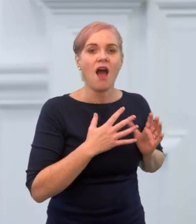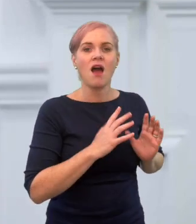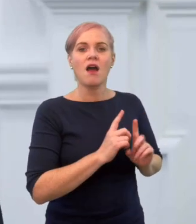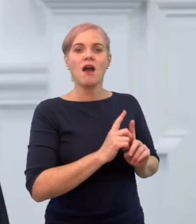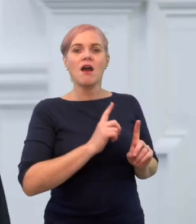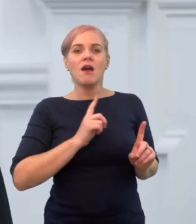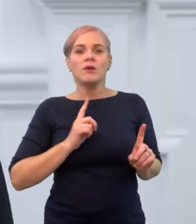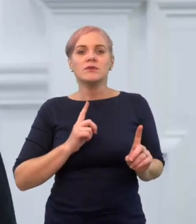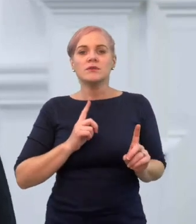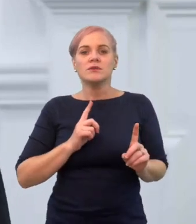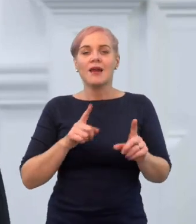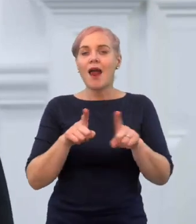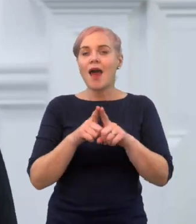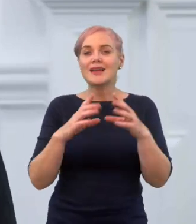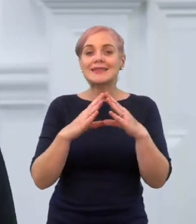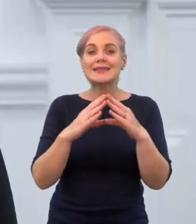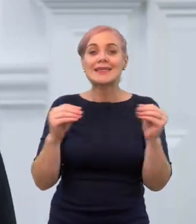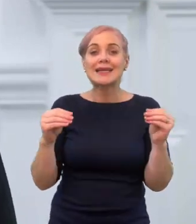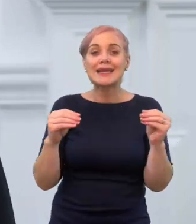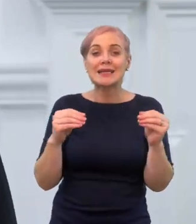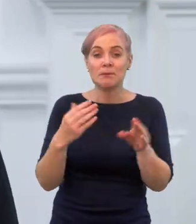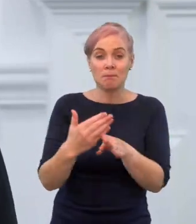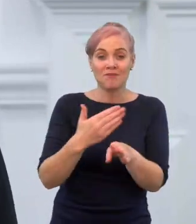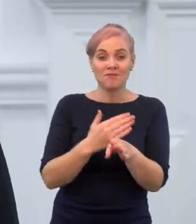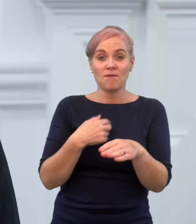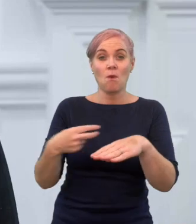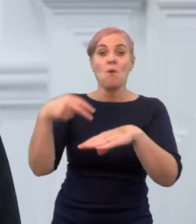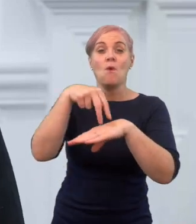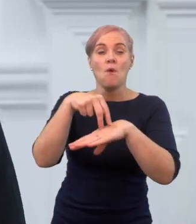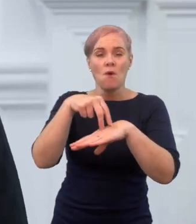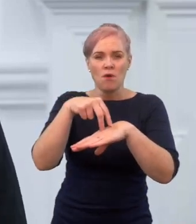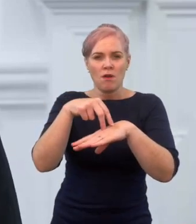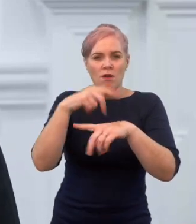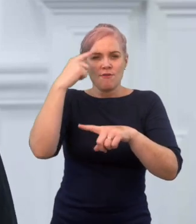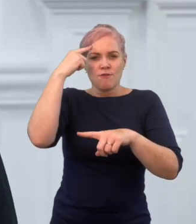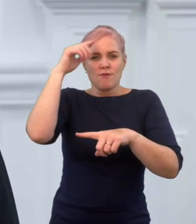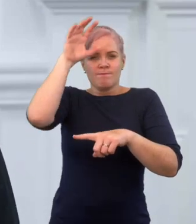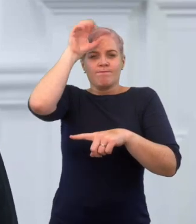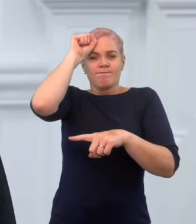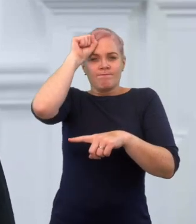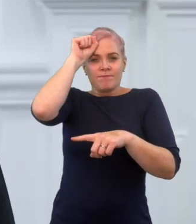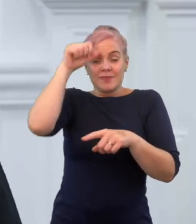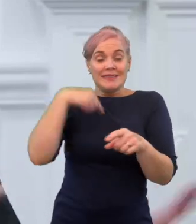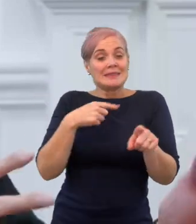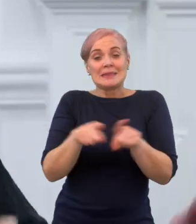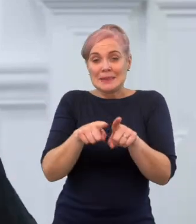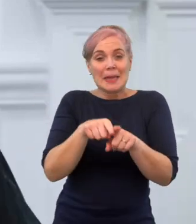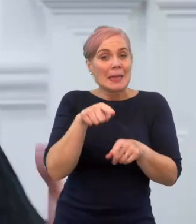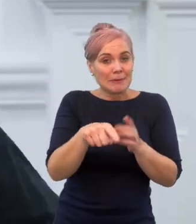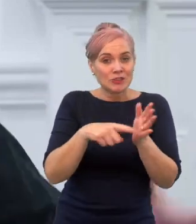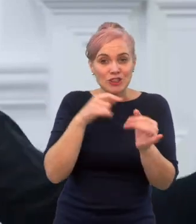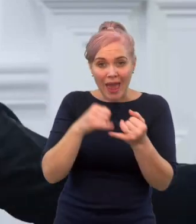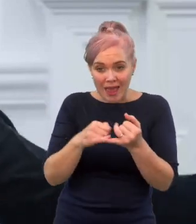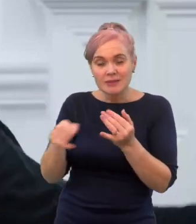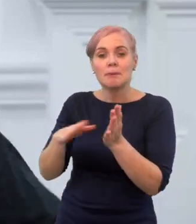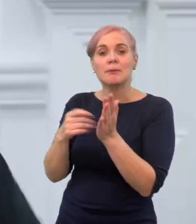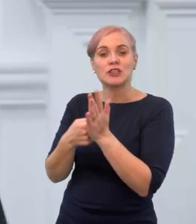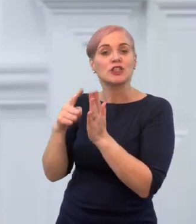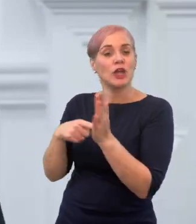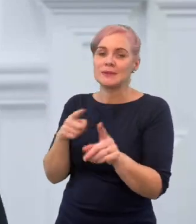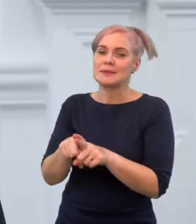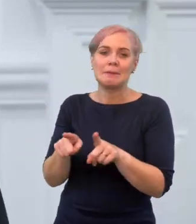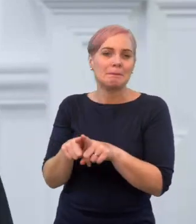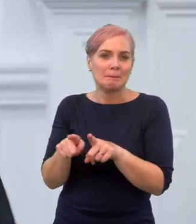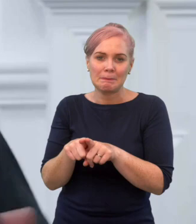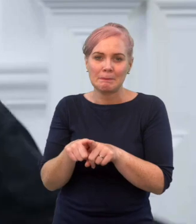that gesture and I'm in scenes or just before I'm about to go on stage, just recall that. And I do that for each Jazz and